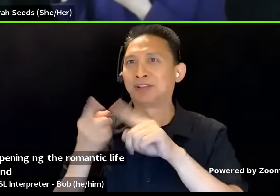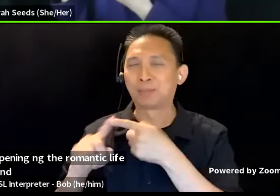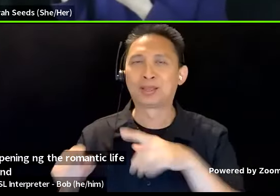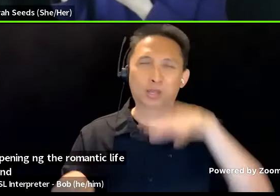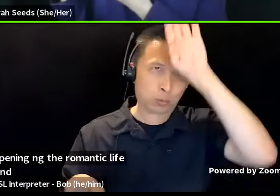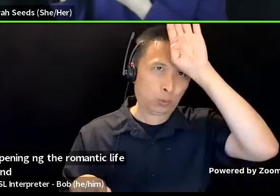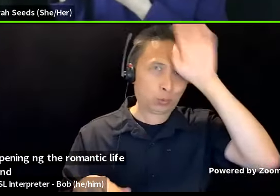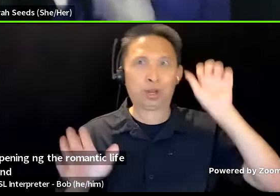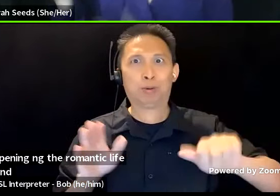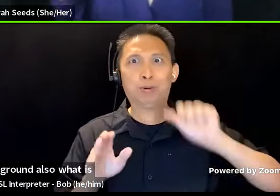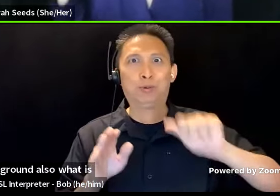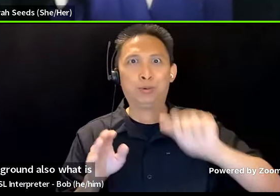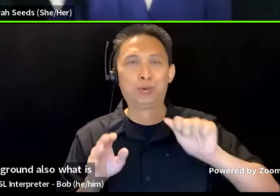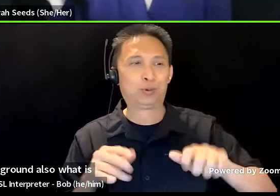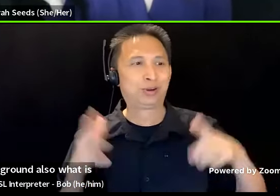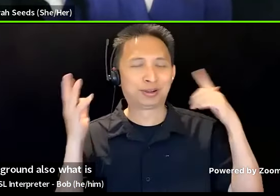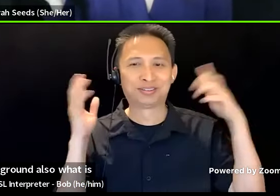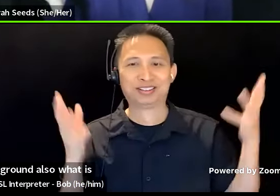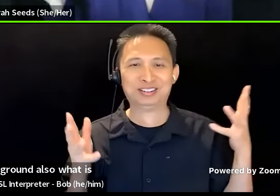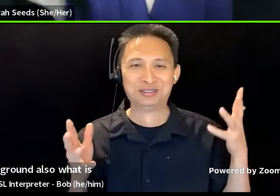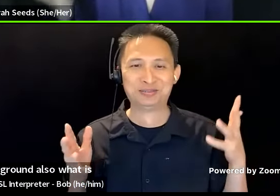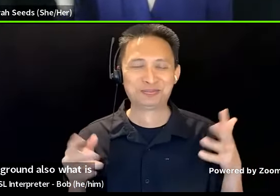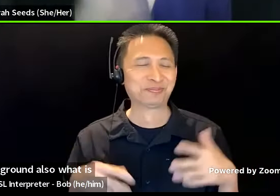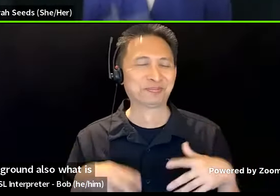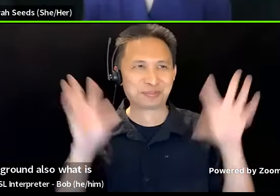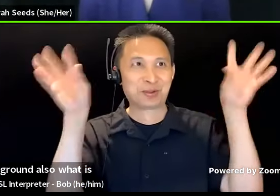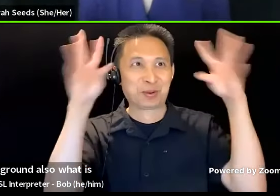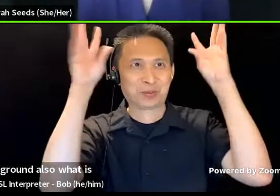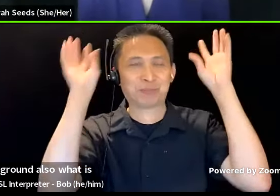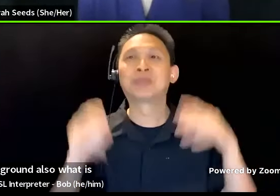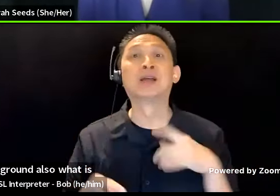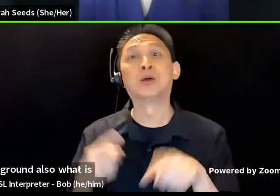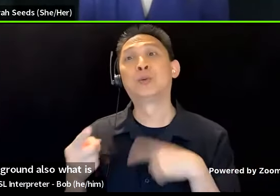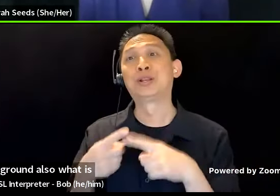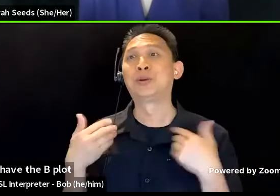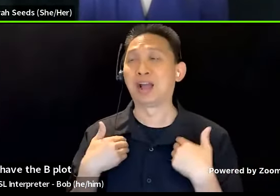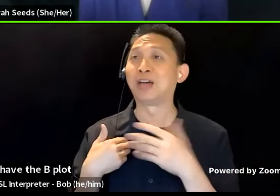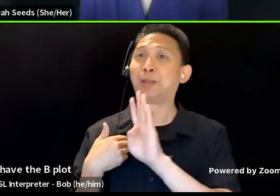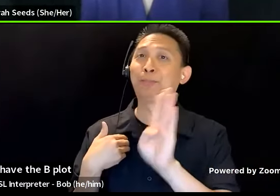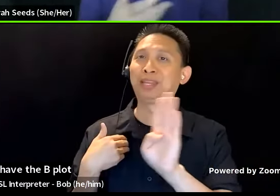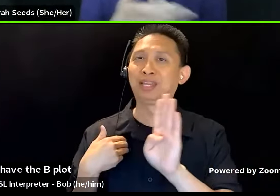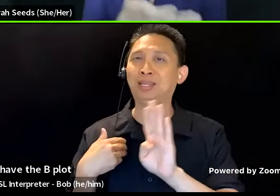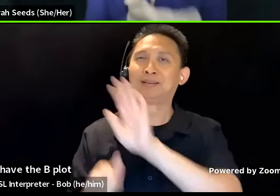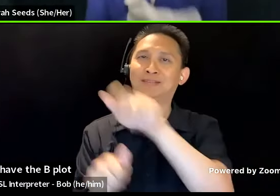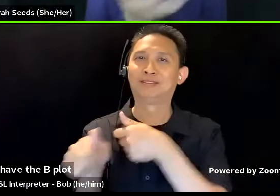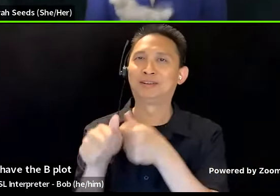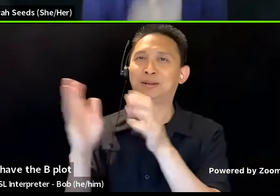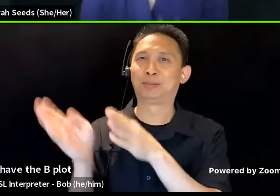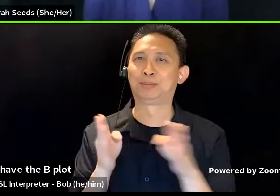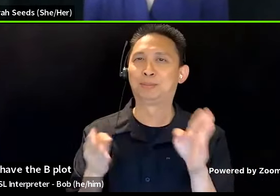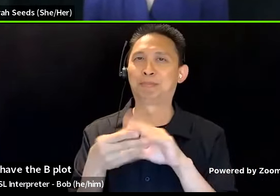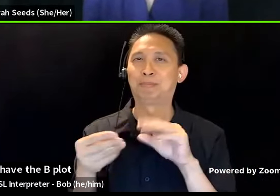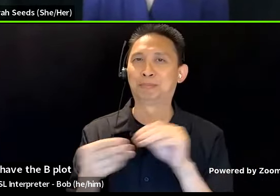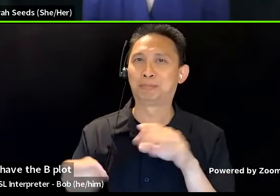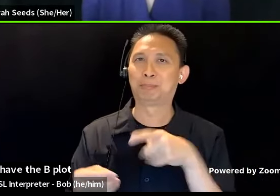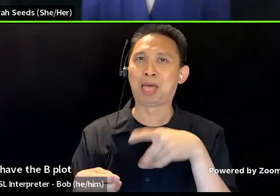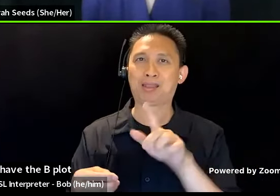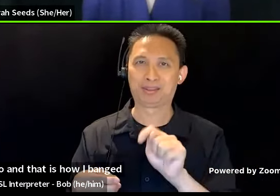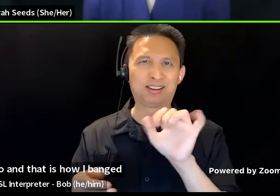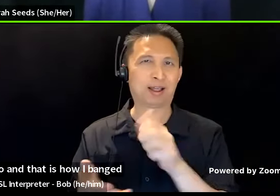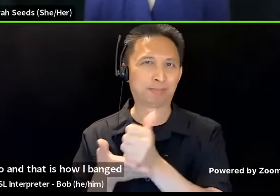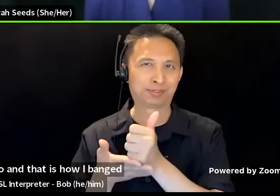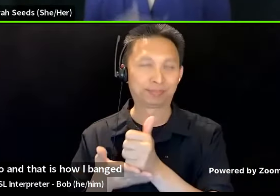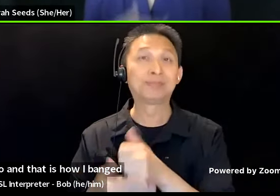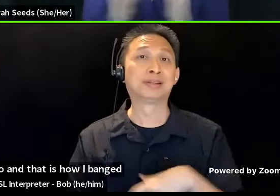you have the B plot, you know, you kind of know what to do. So that's kind of how I banged it out. And Lindsay was wonderful when I brought her the